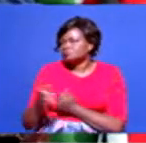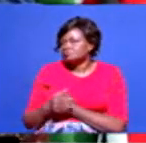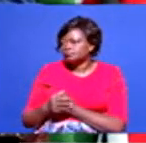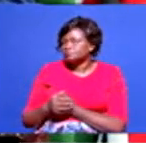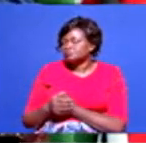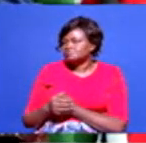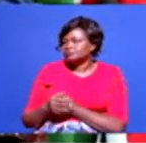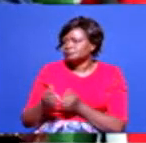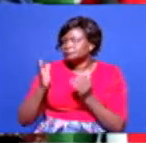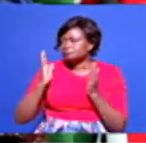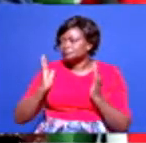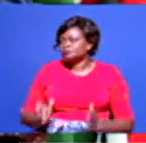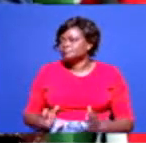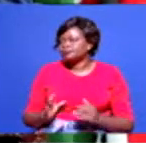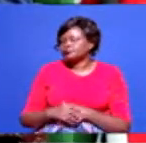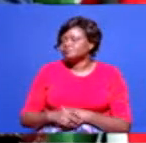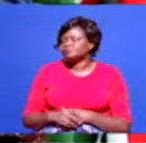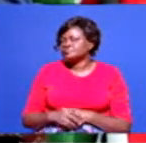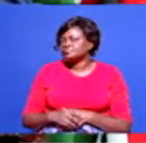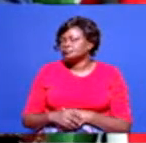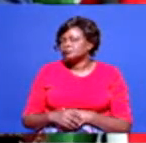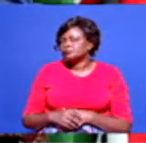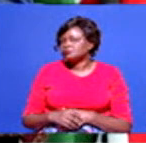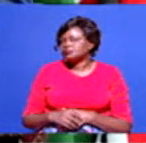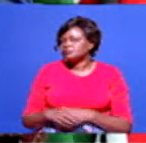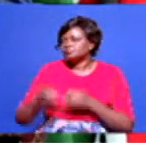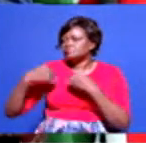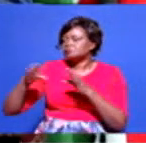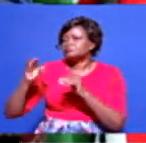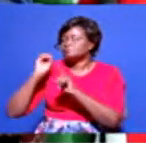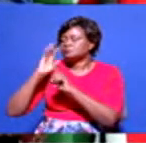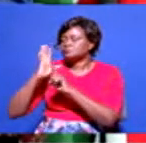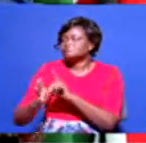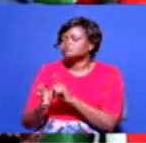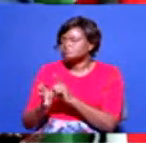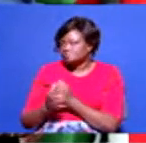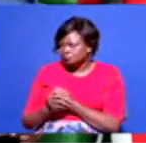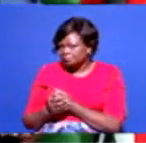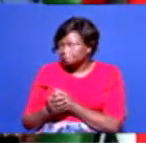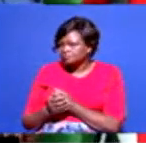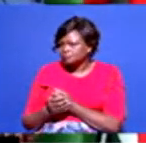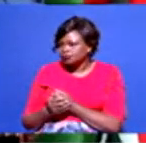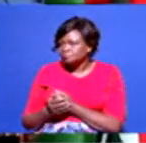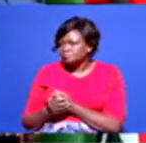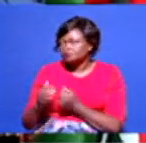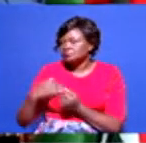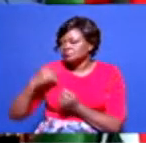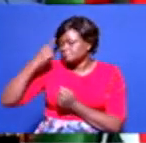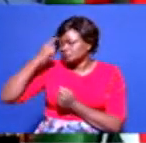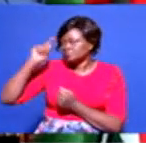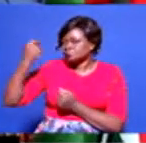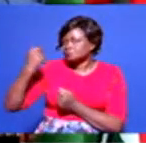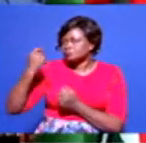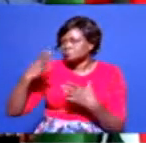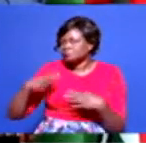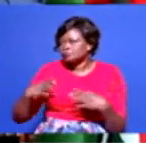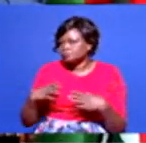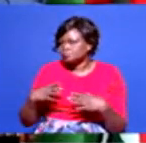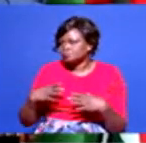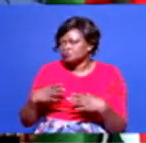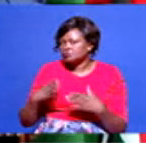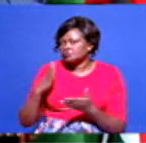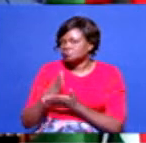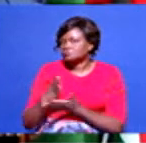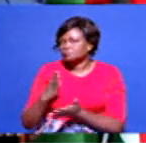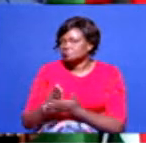me, it is the loss of a mentor, and I think for Kenyans, it is really